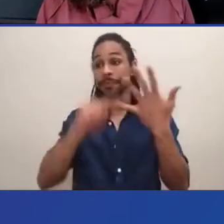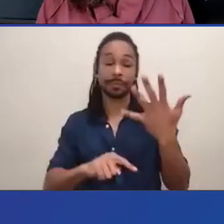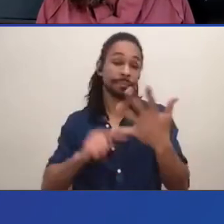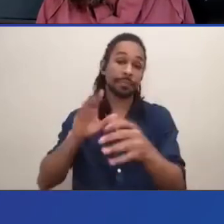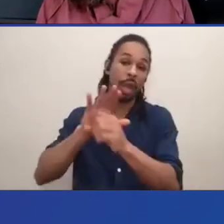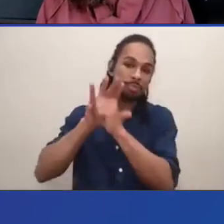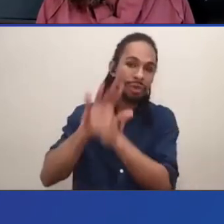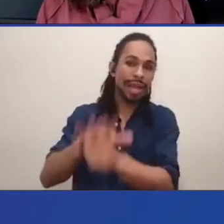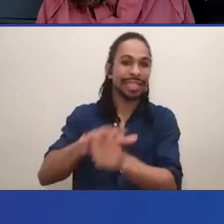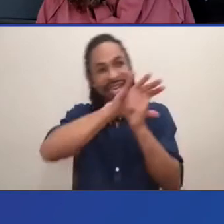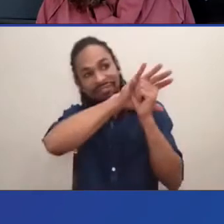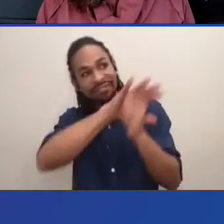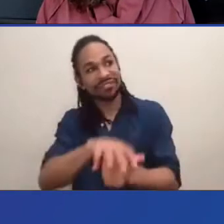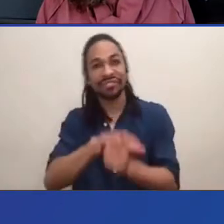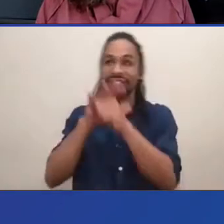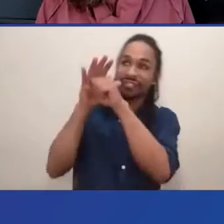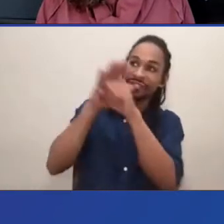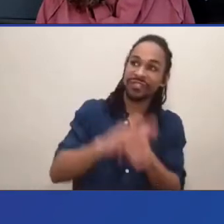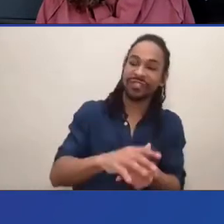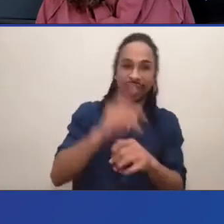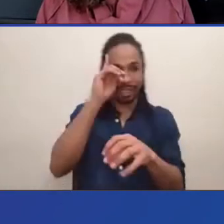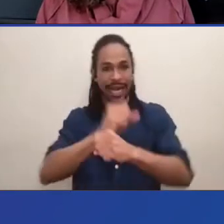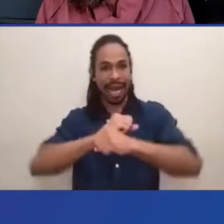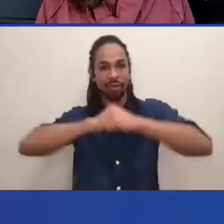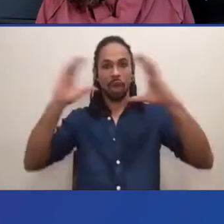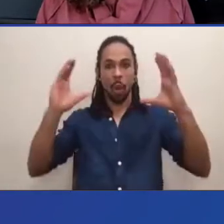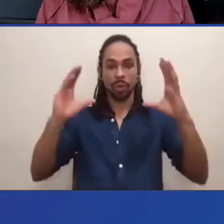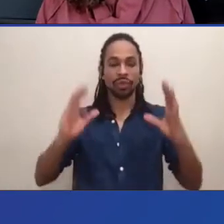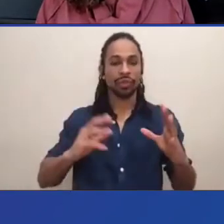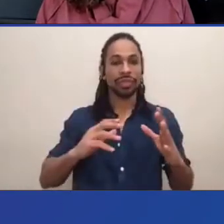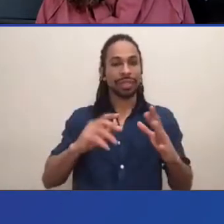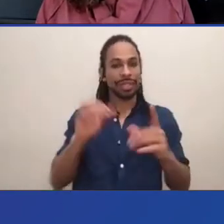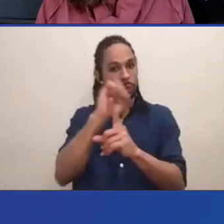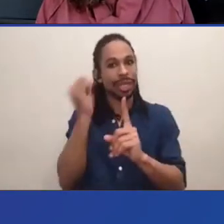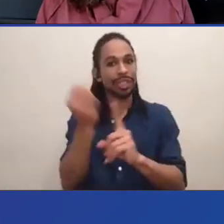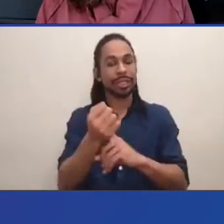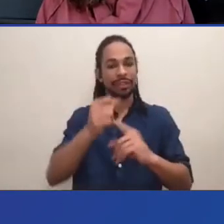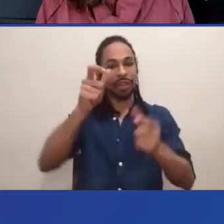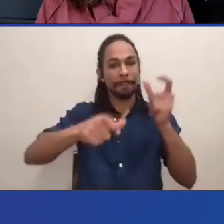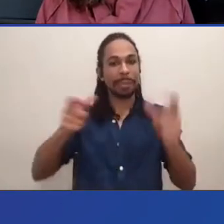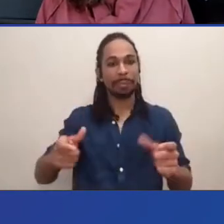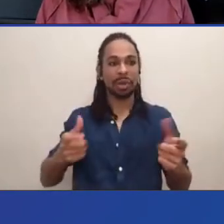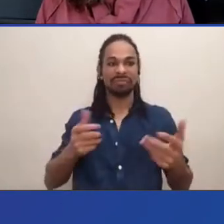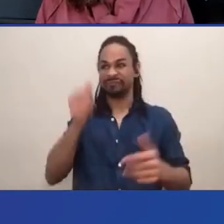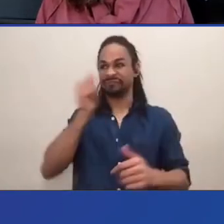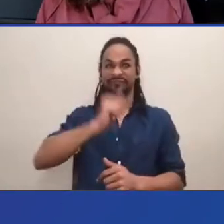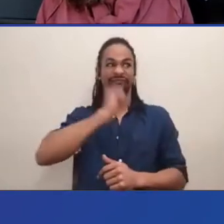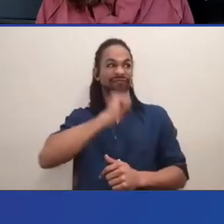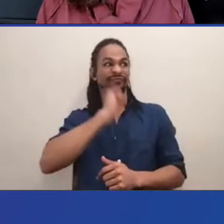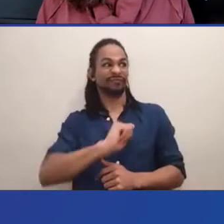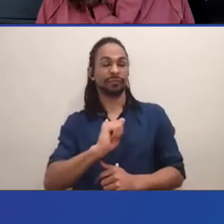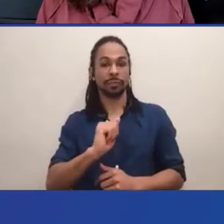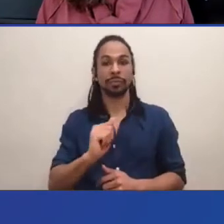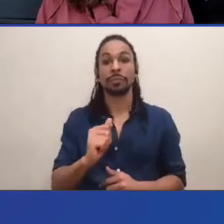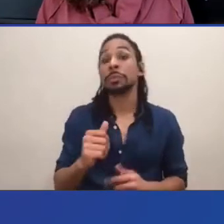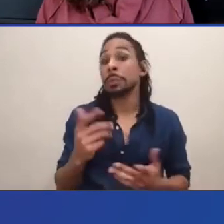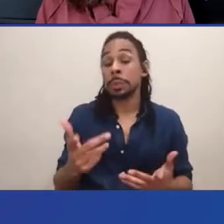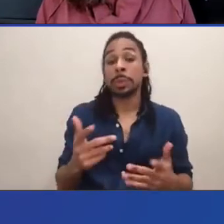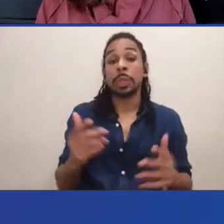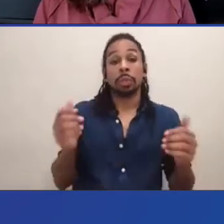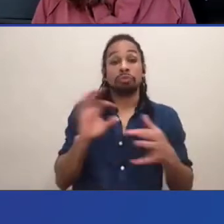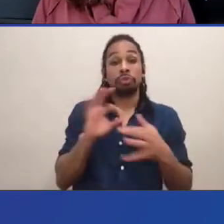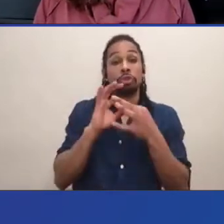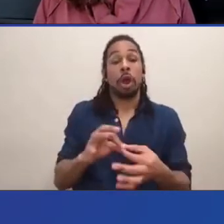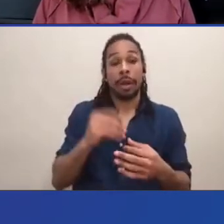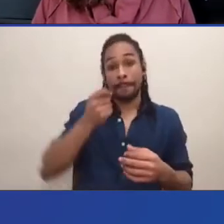oppressive scenarios that people deal with. So, and I think so, and in a sense, you know, playing punk, I've had my,